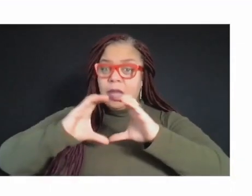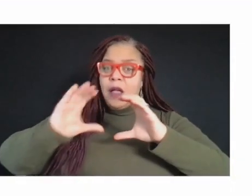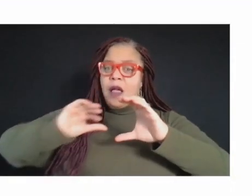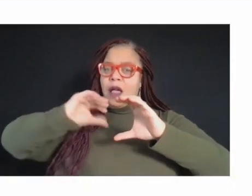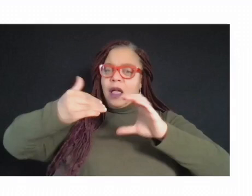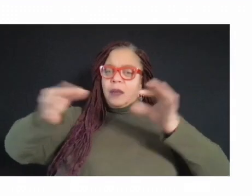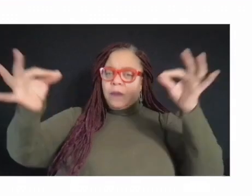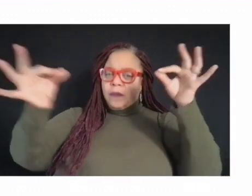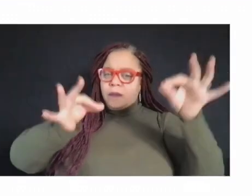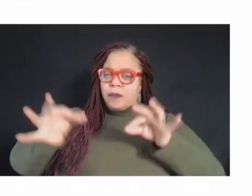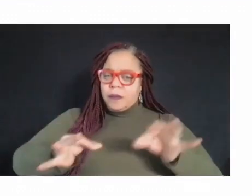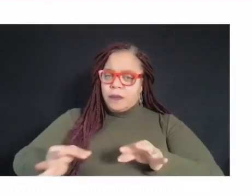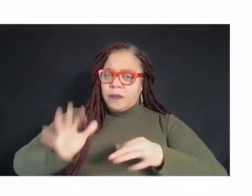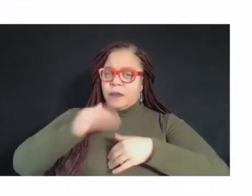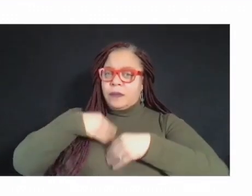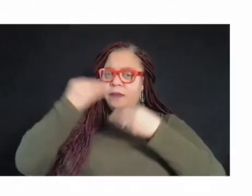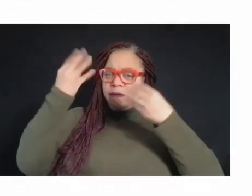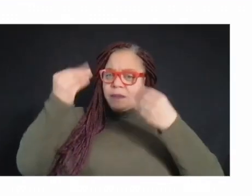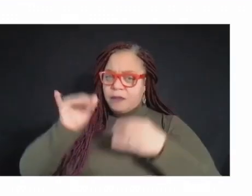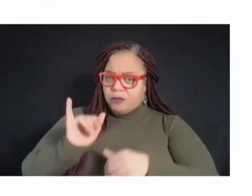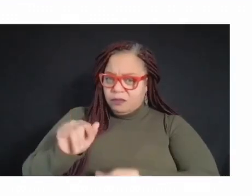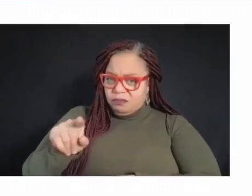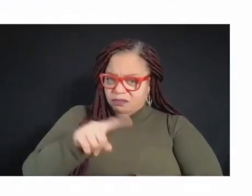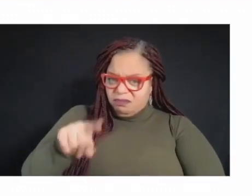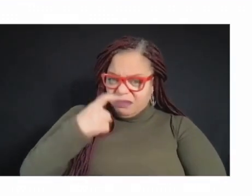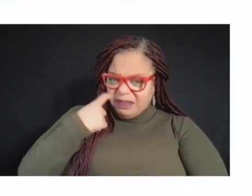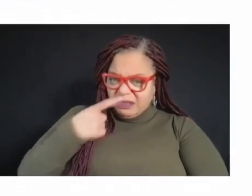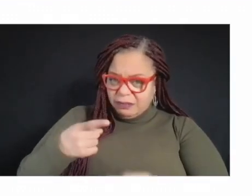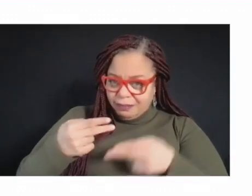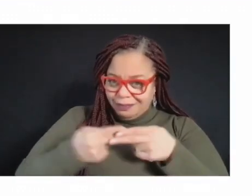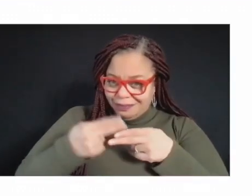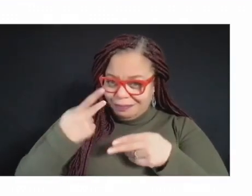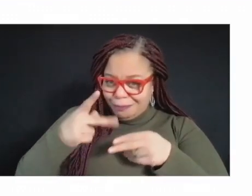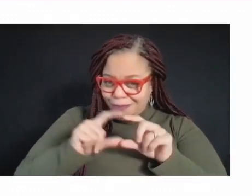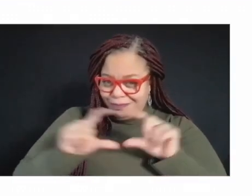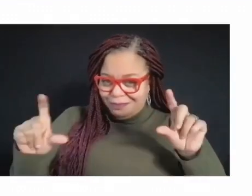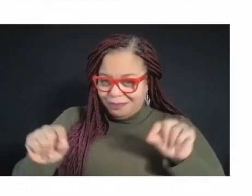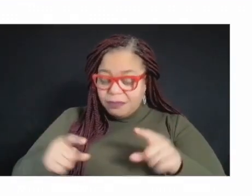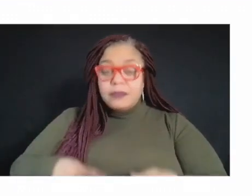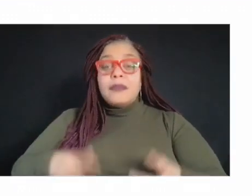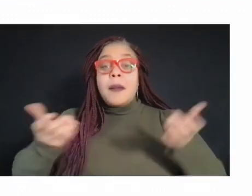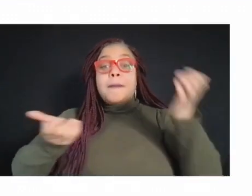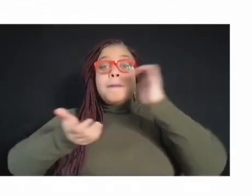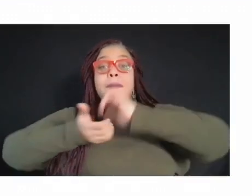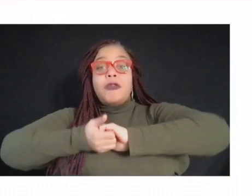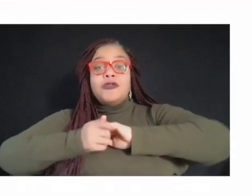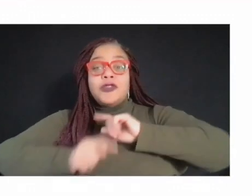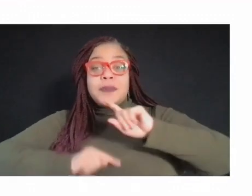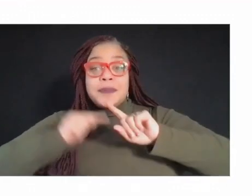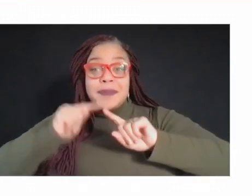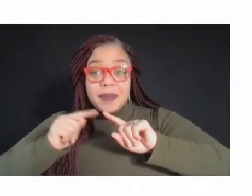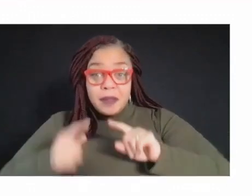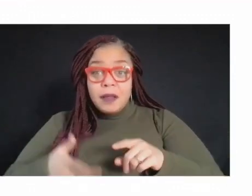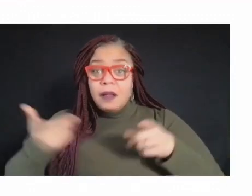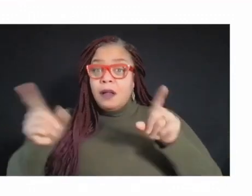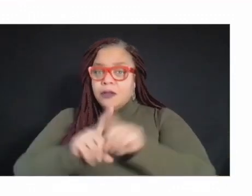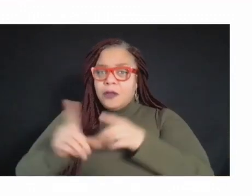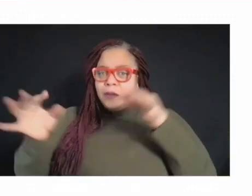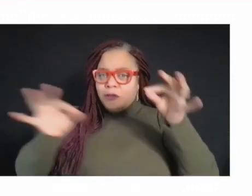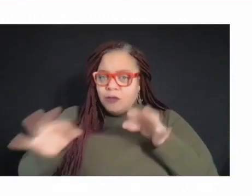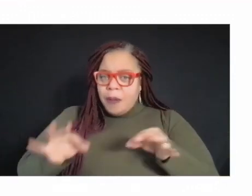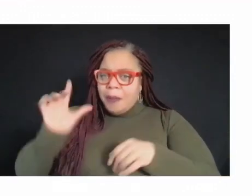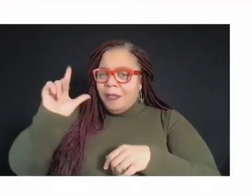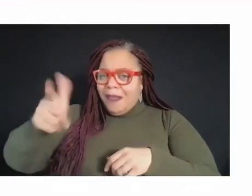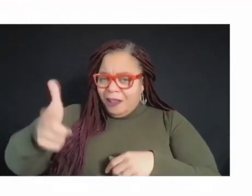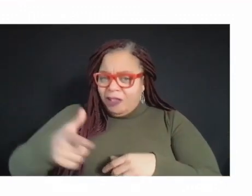approach of sector partnership, as well as, which I will describe later on in my